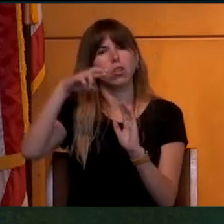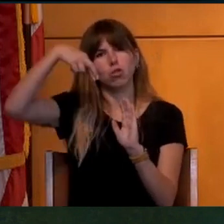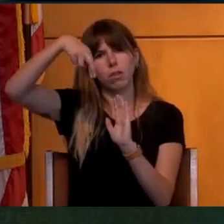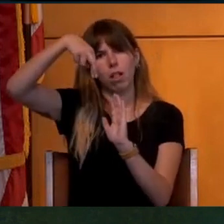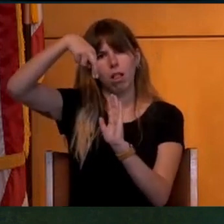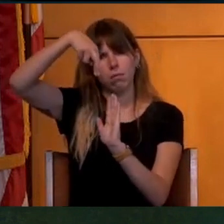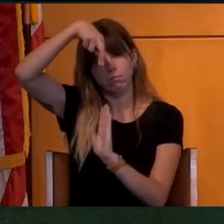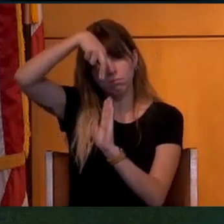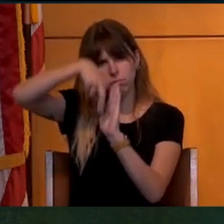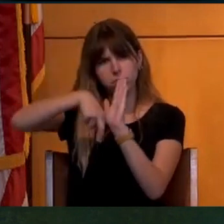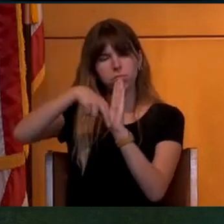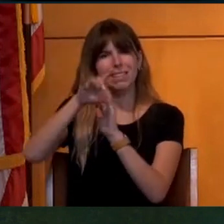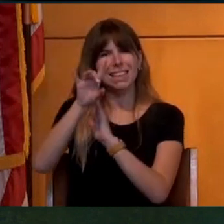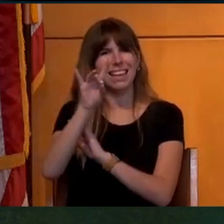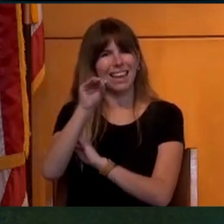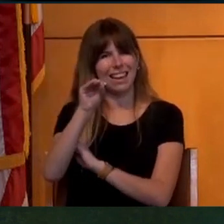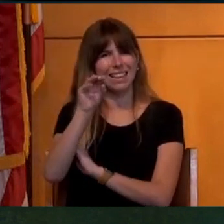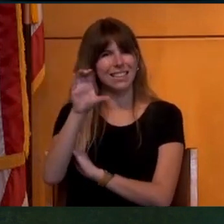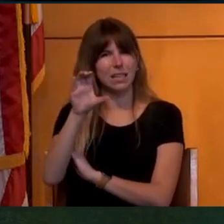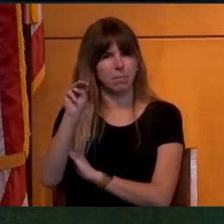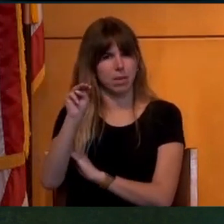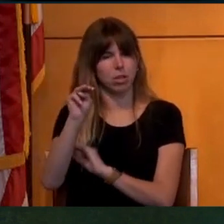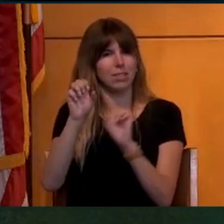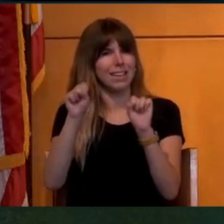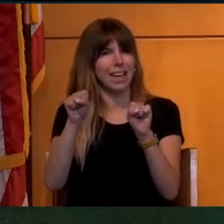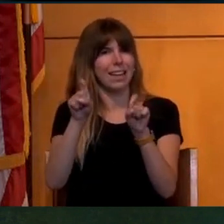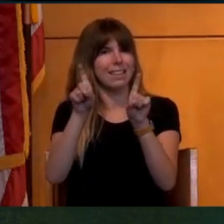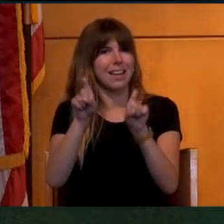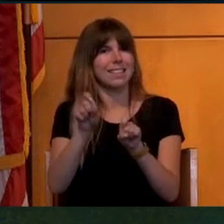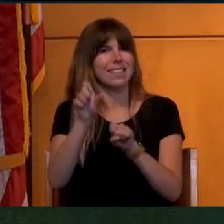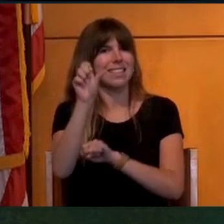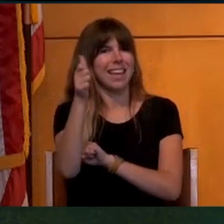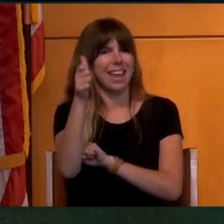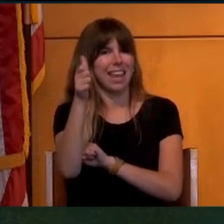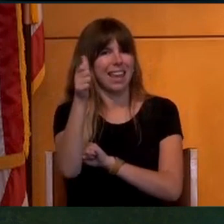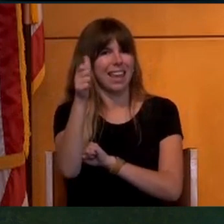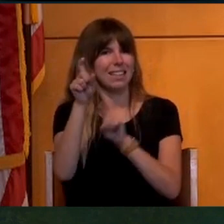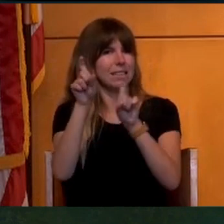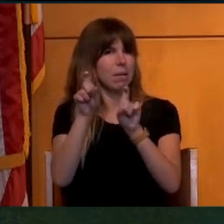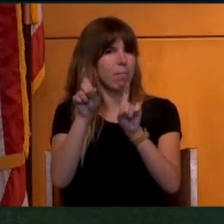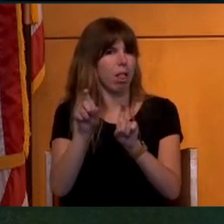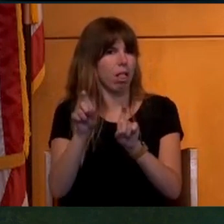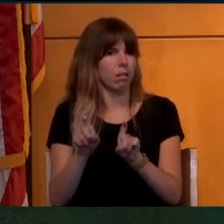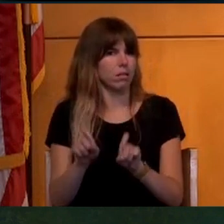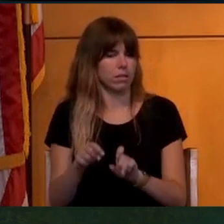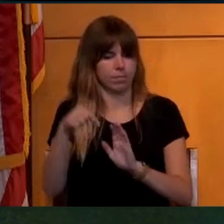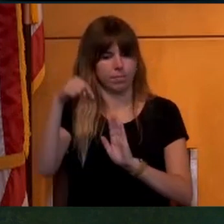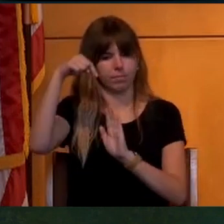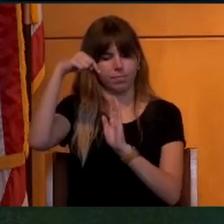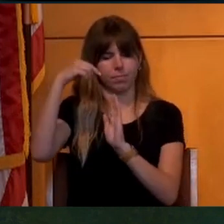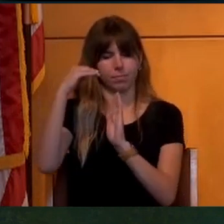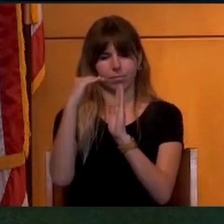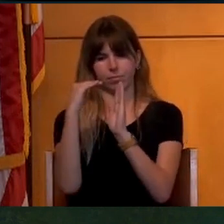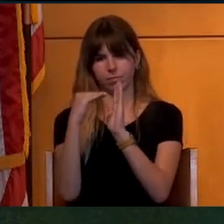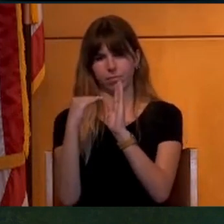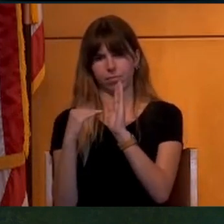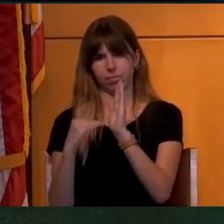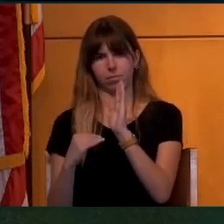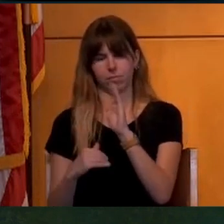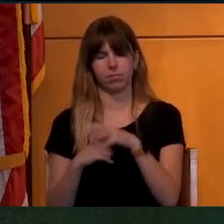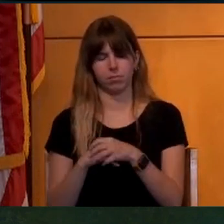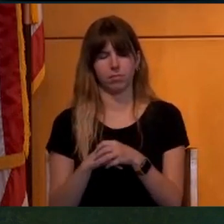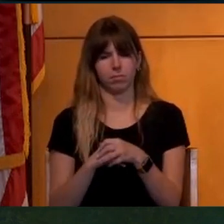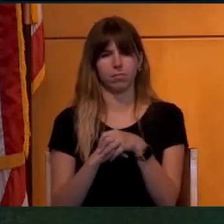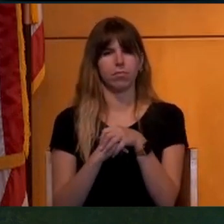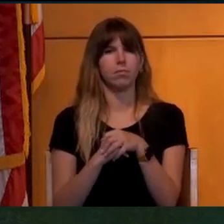drill that we take 10 samples all the way down. And then the new seismic observations that we're using with the IMU can sense down to about 5